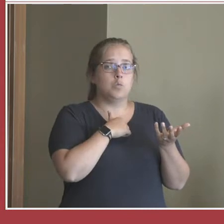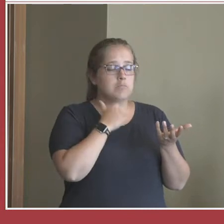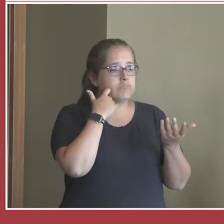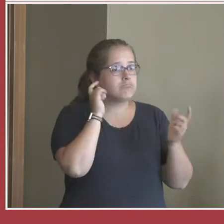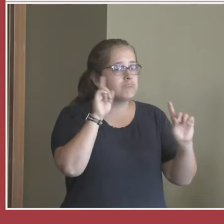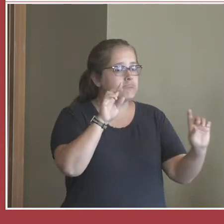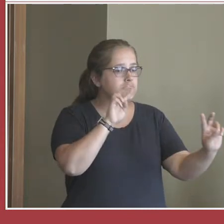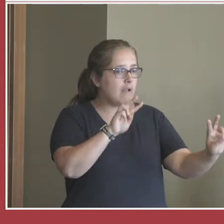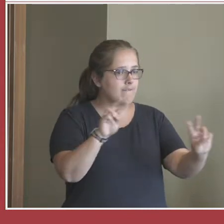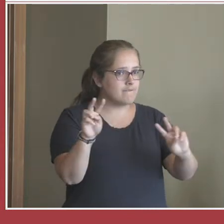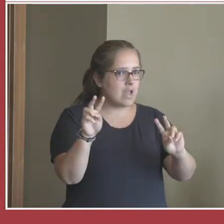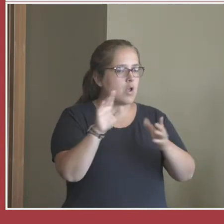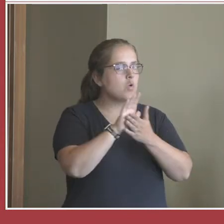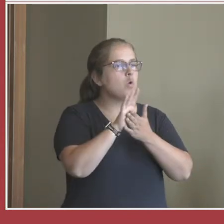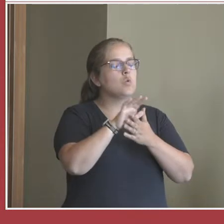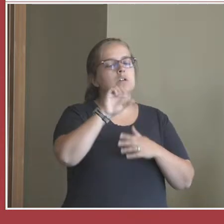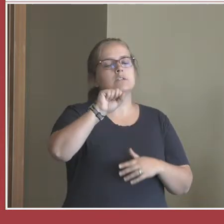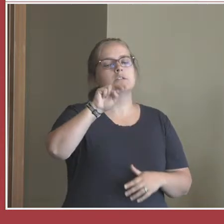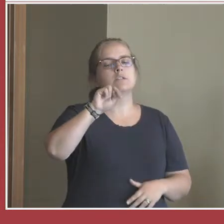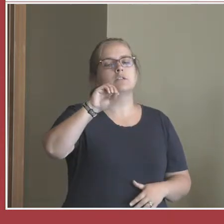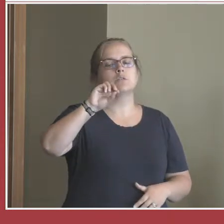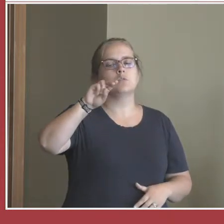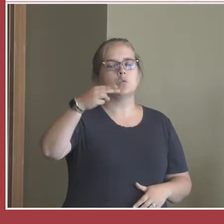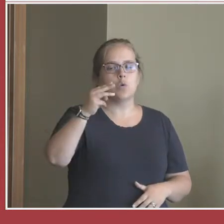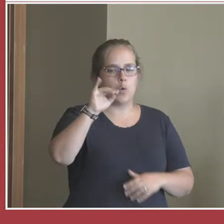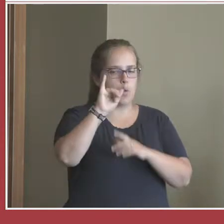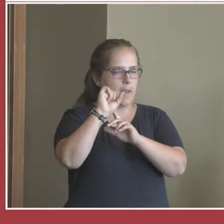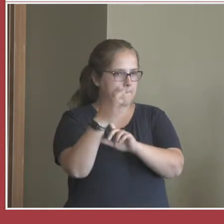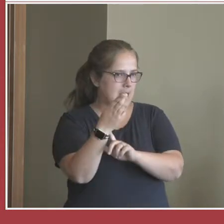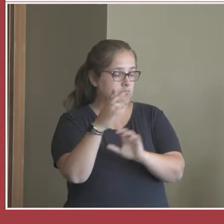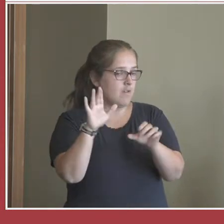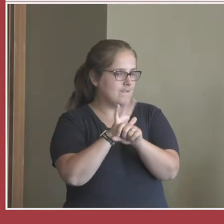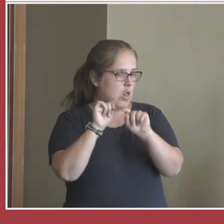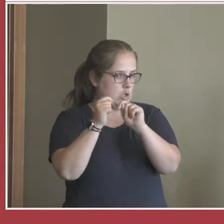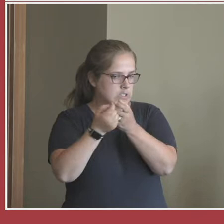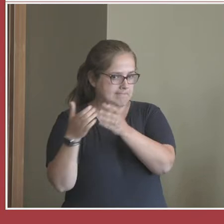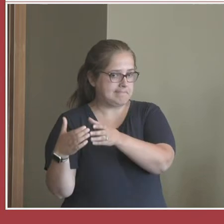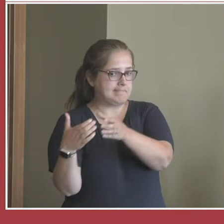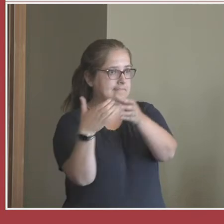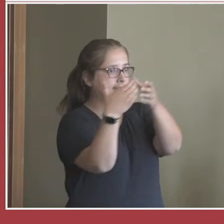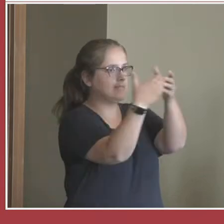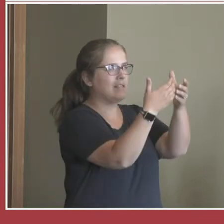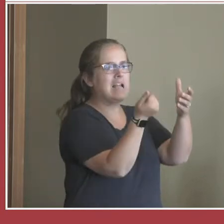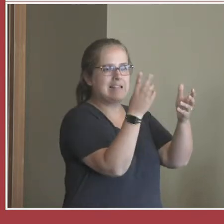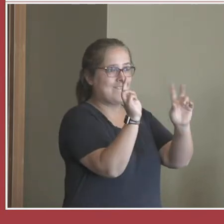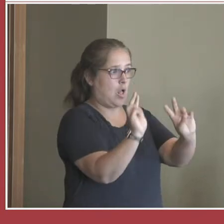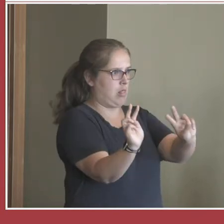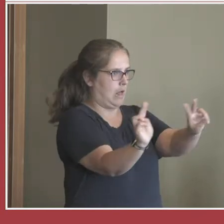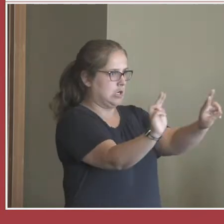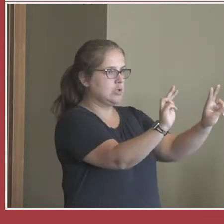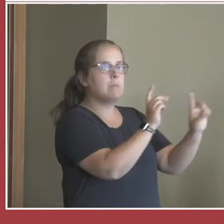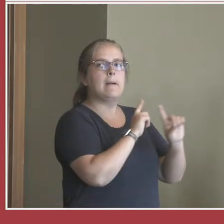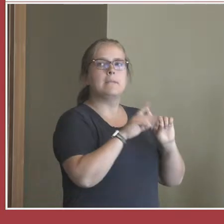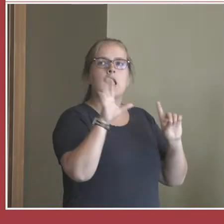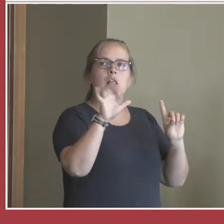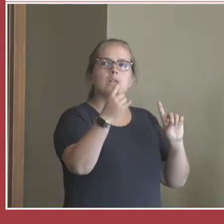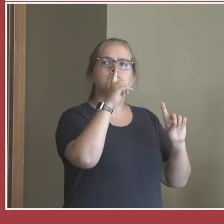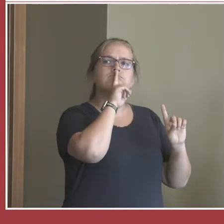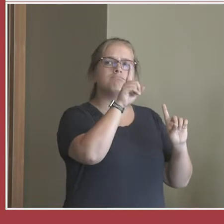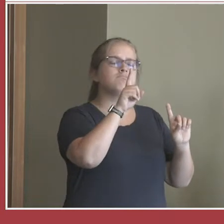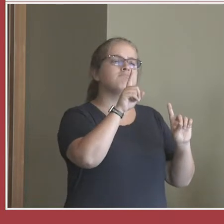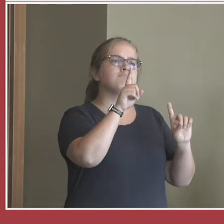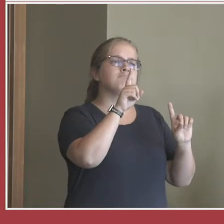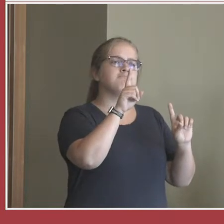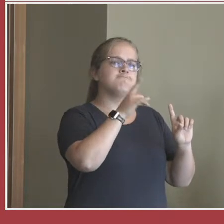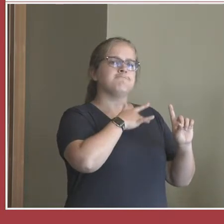visit a school in Snohomish that the whole team did. And we went on several tours, but this one really